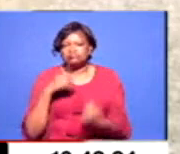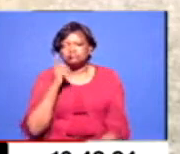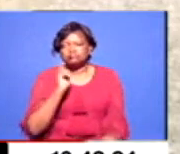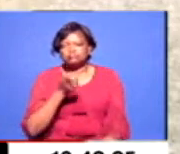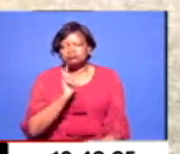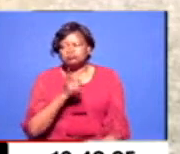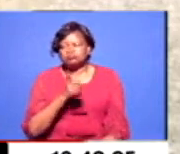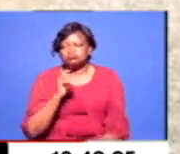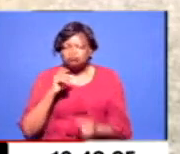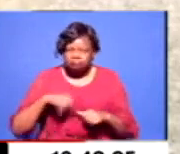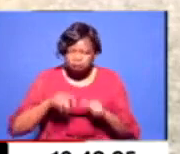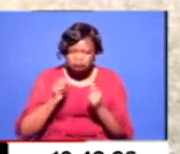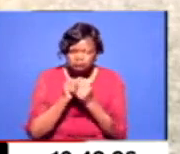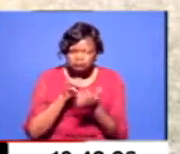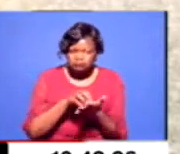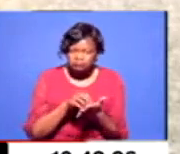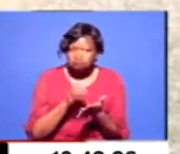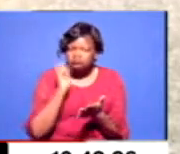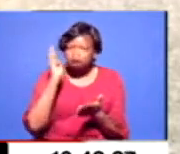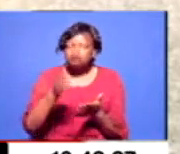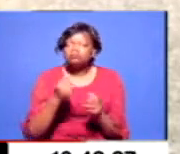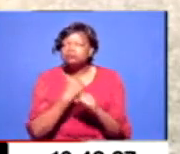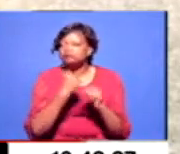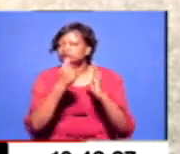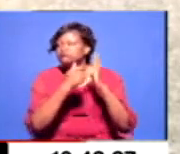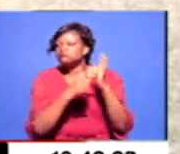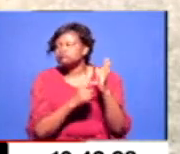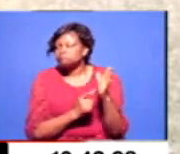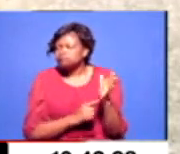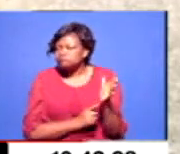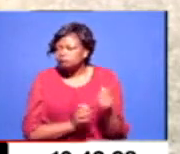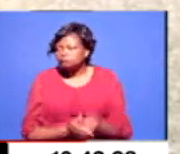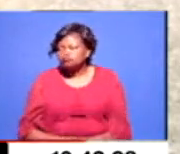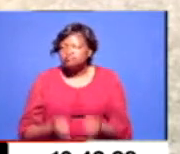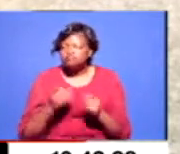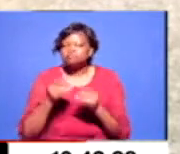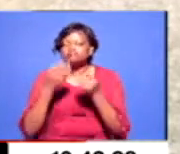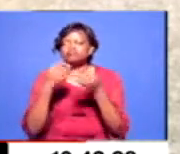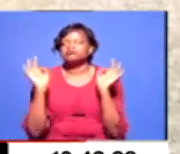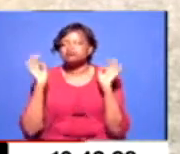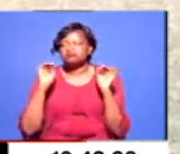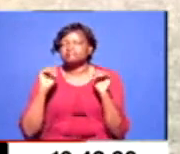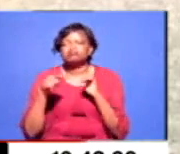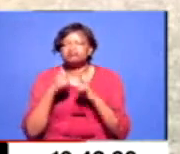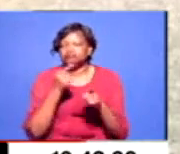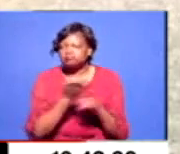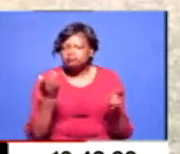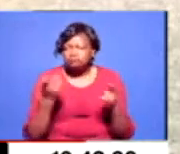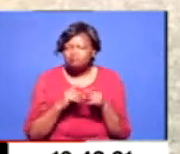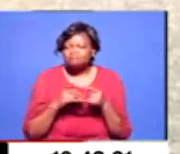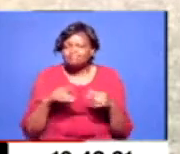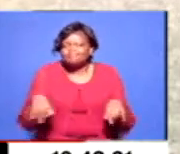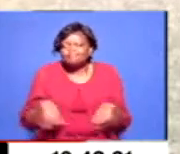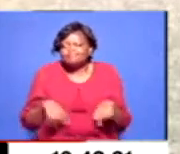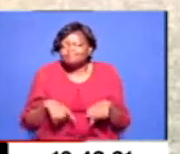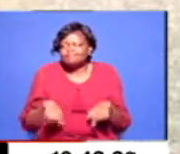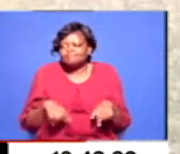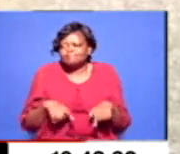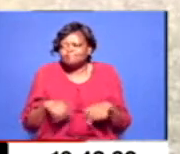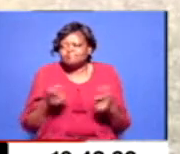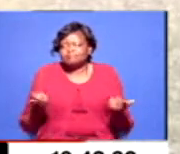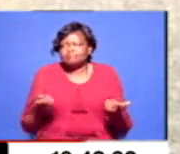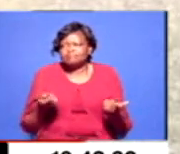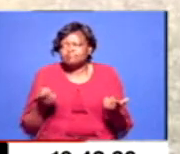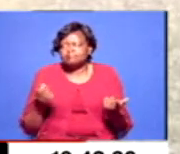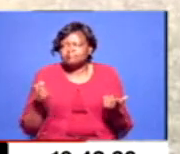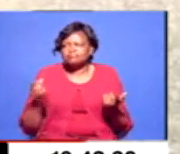you continue with the case, if I come back, I'll finish you. This infringes fear in the minor